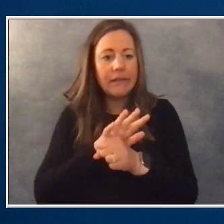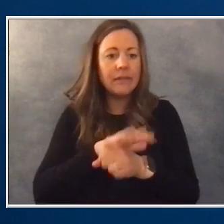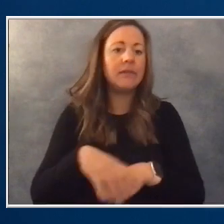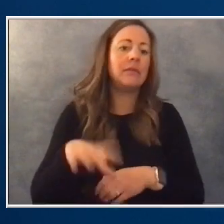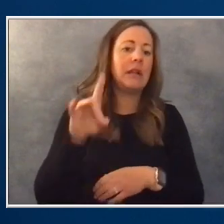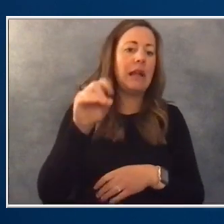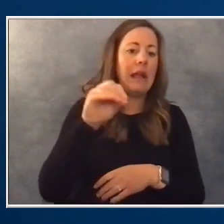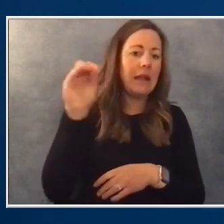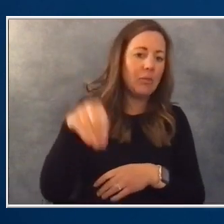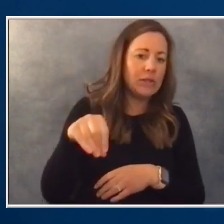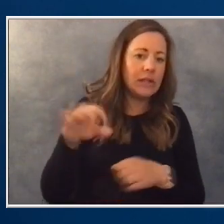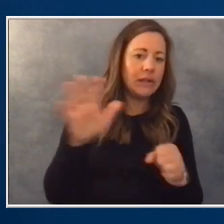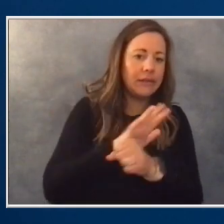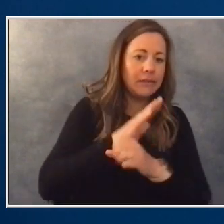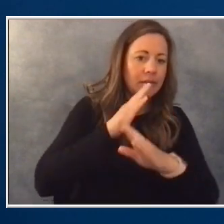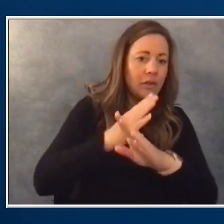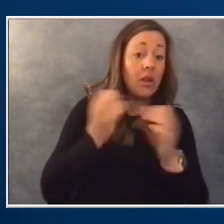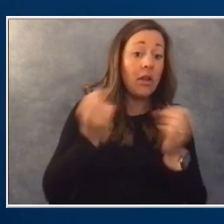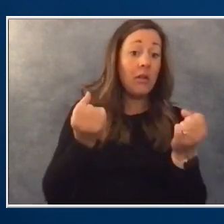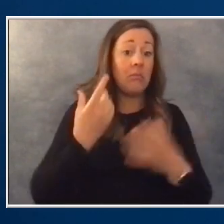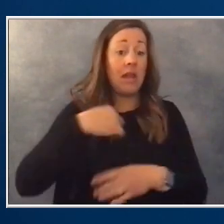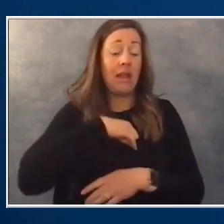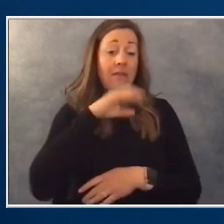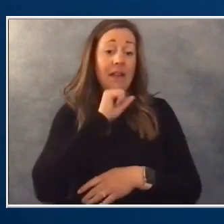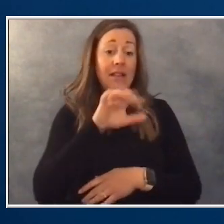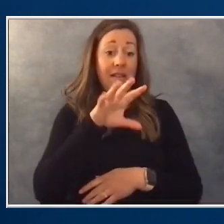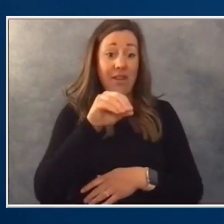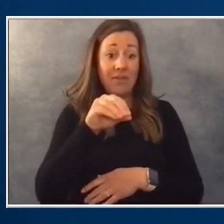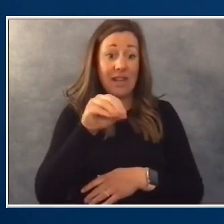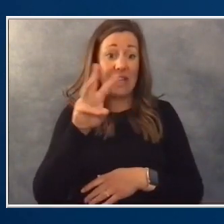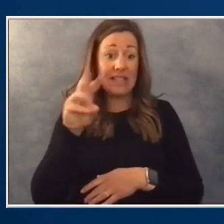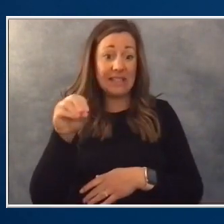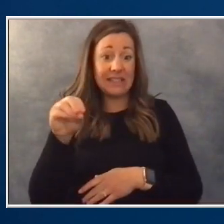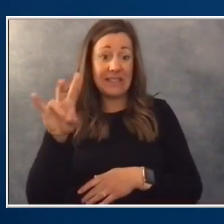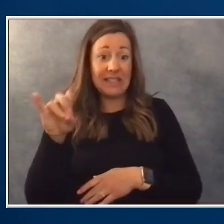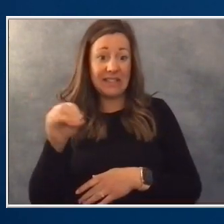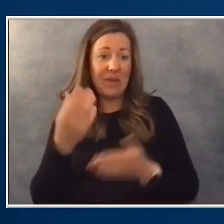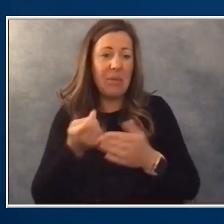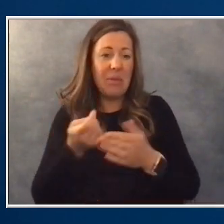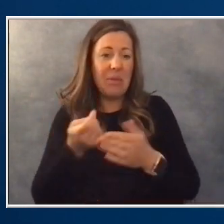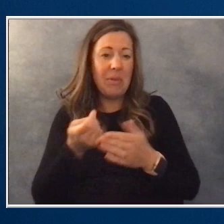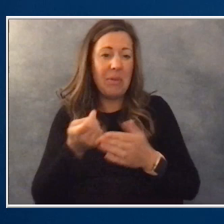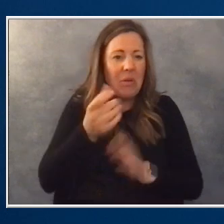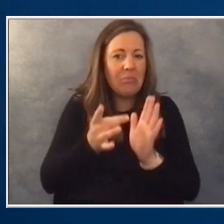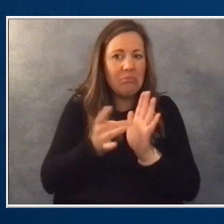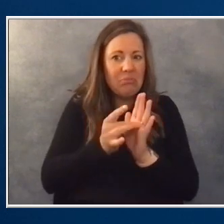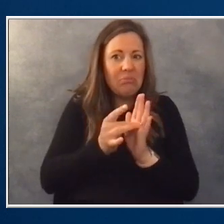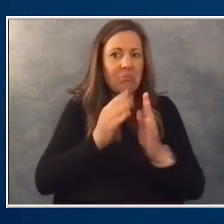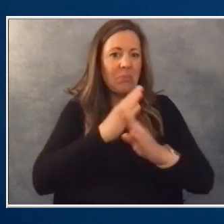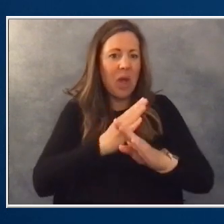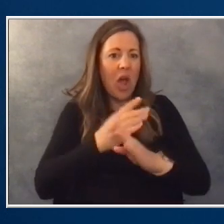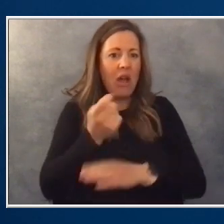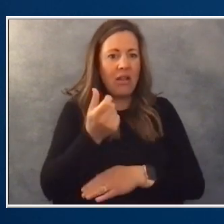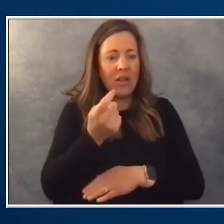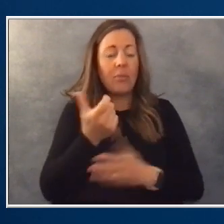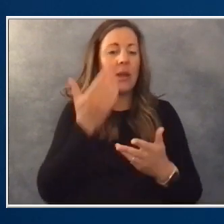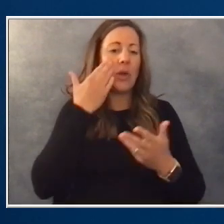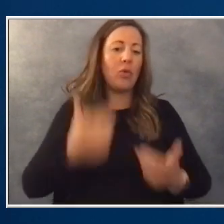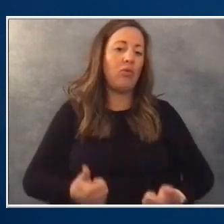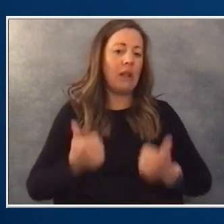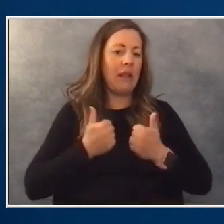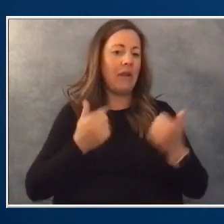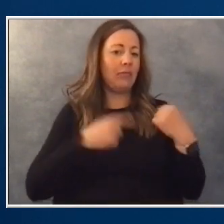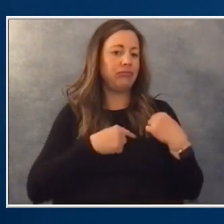of us, when we're in our 50s and 60s and 70s, will get a little plaque just as part of living long enough and eating American food